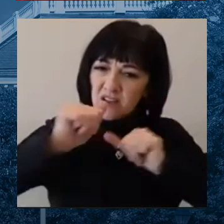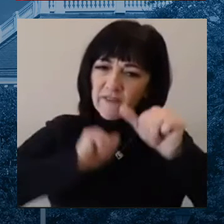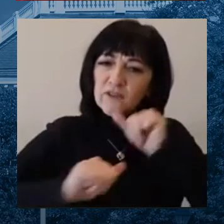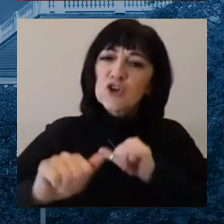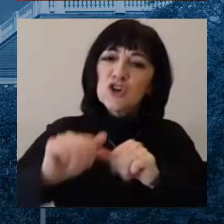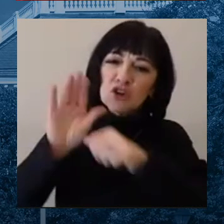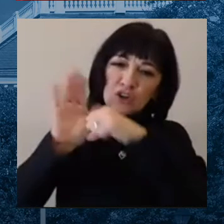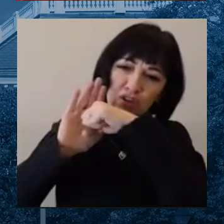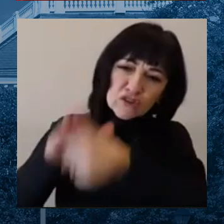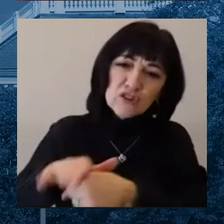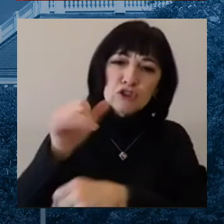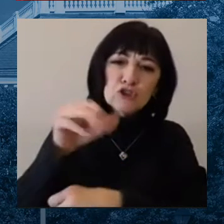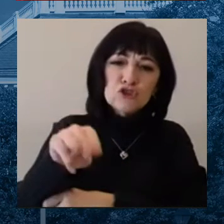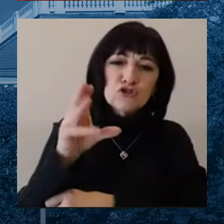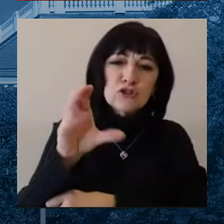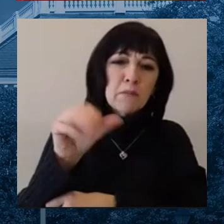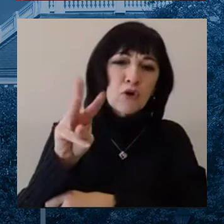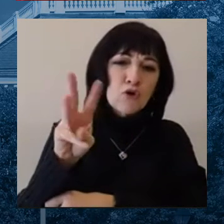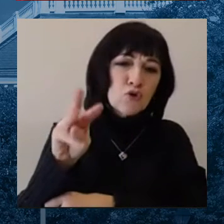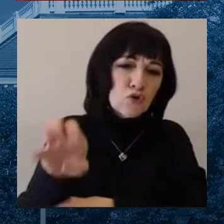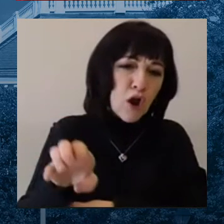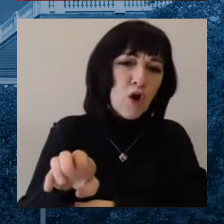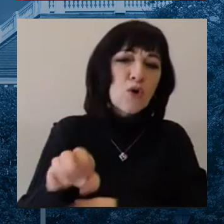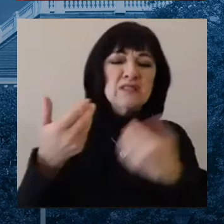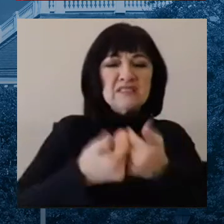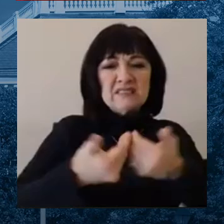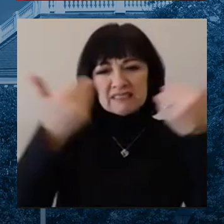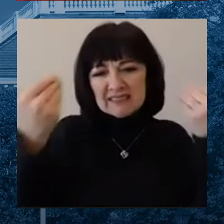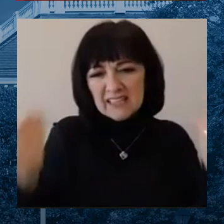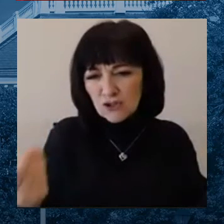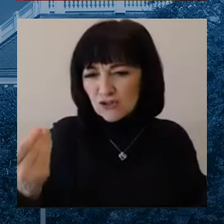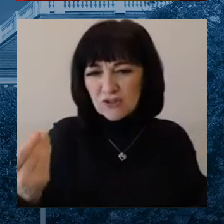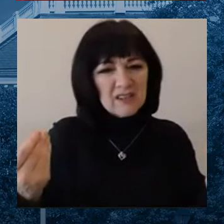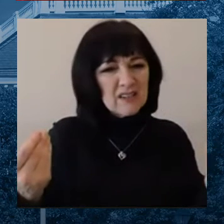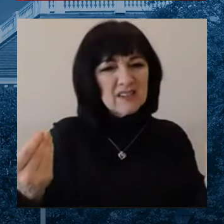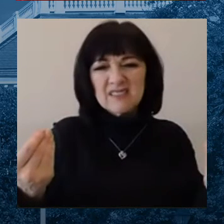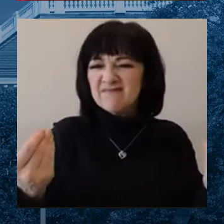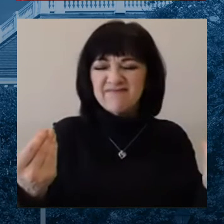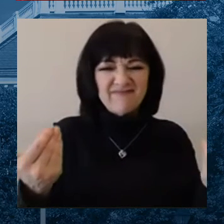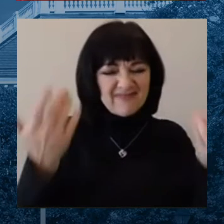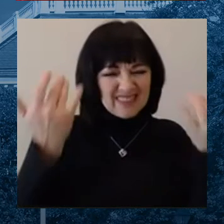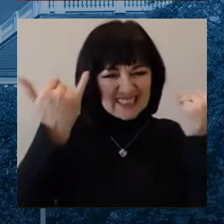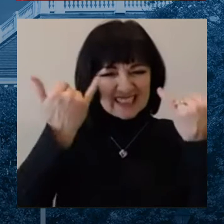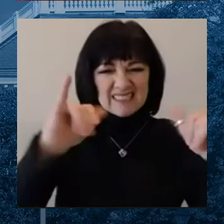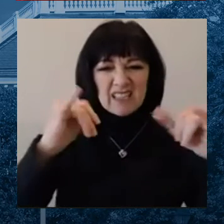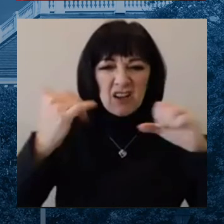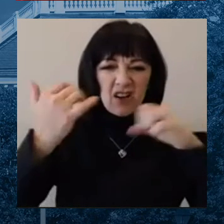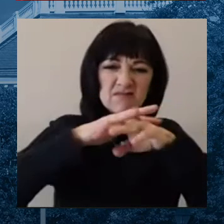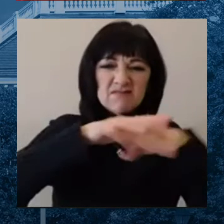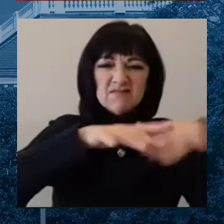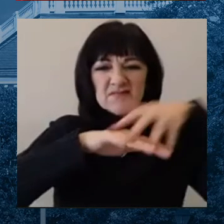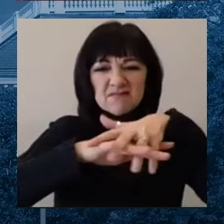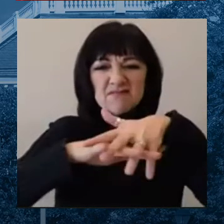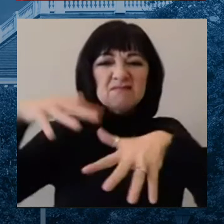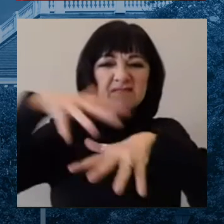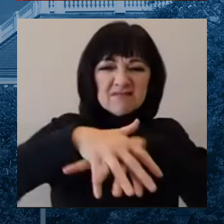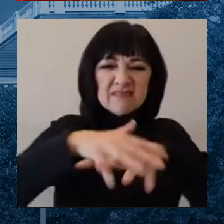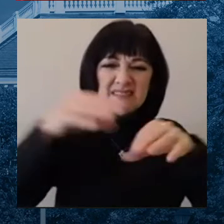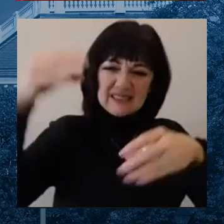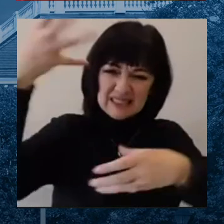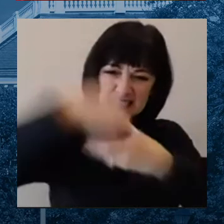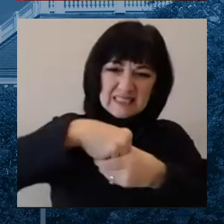Jim Crow, redlining, segregation. It is weaved in every aspect of